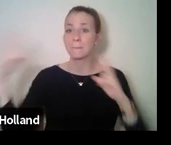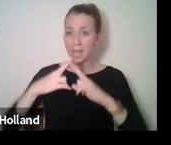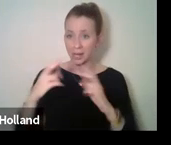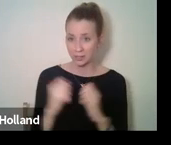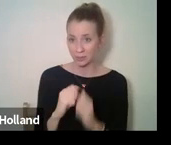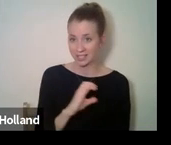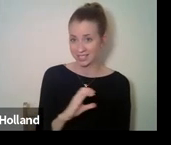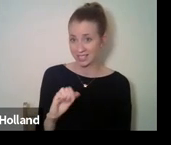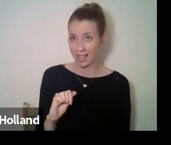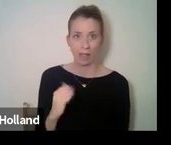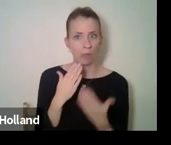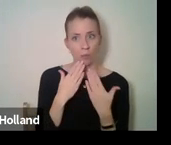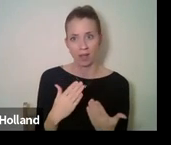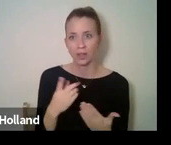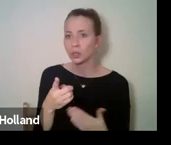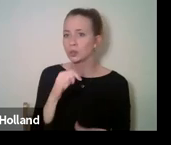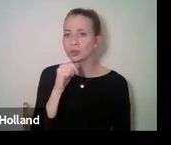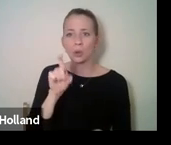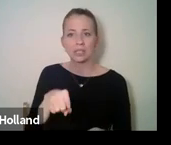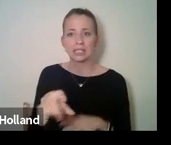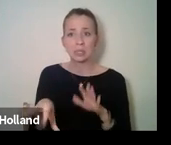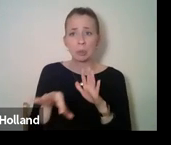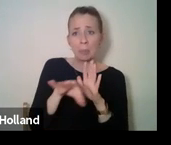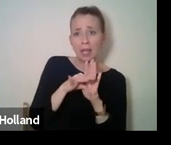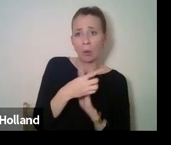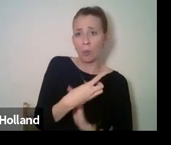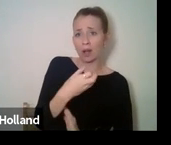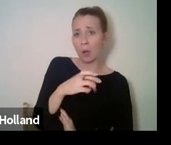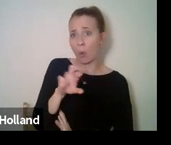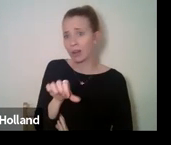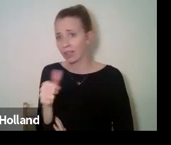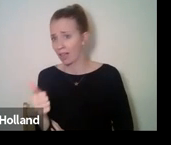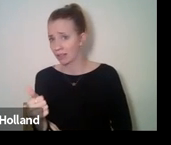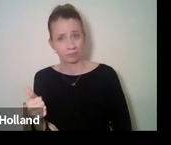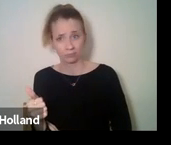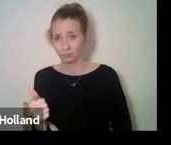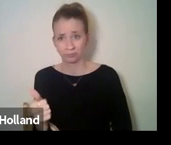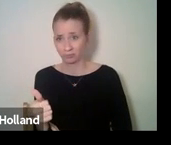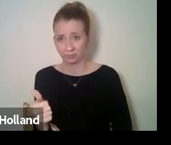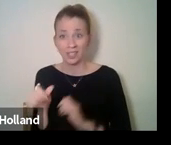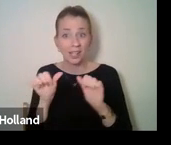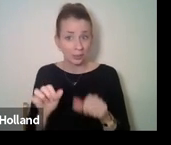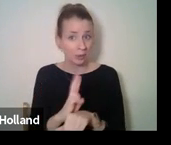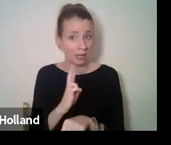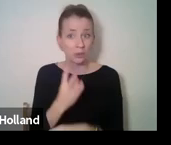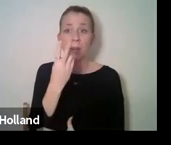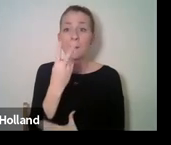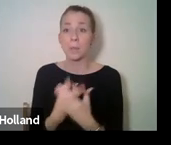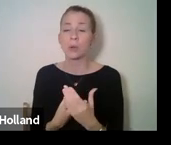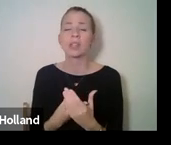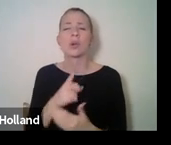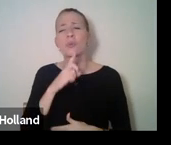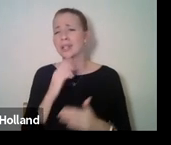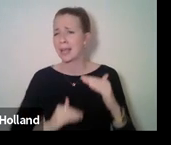aggregation. You don't have to choose between them. In fact, using both of them maximizes